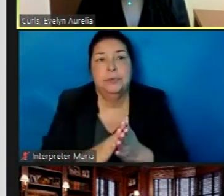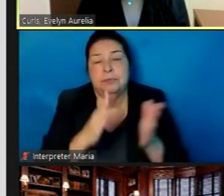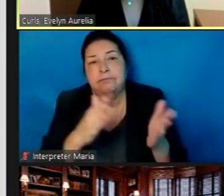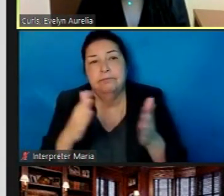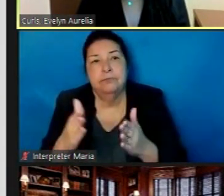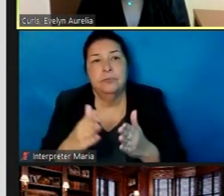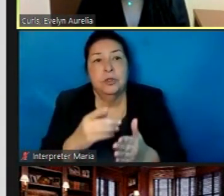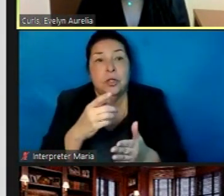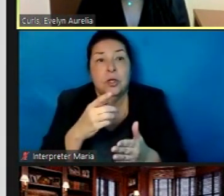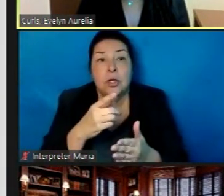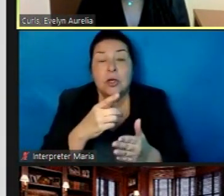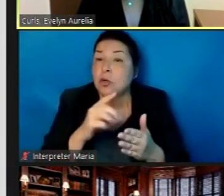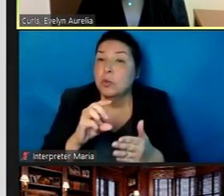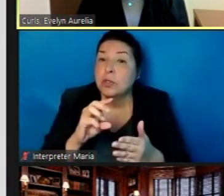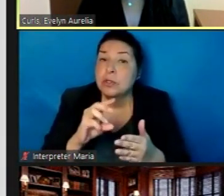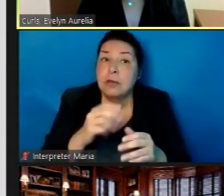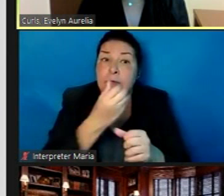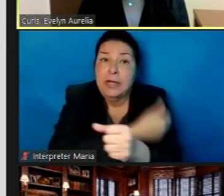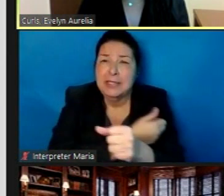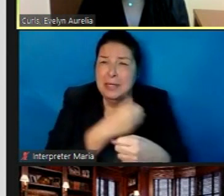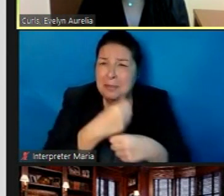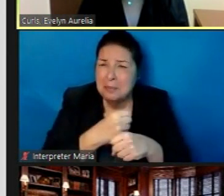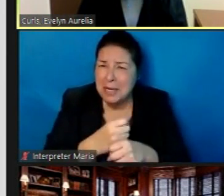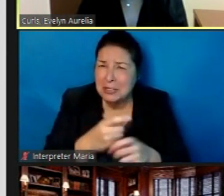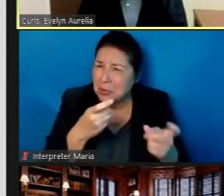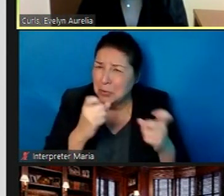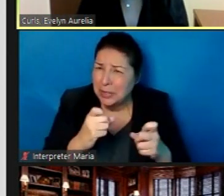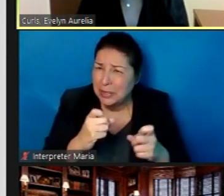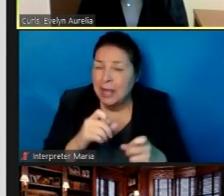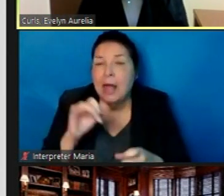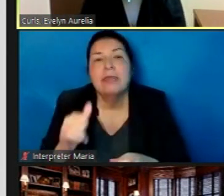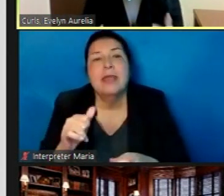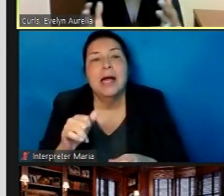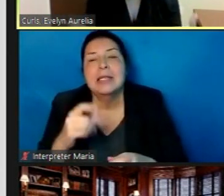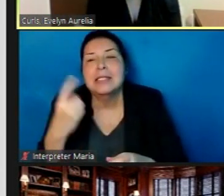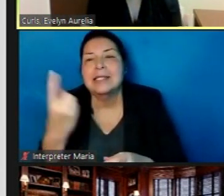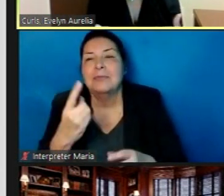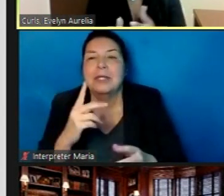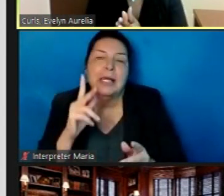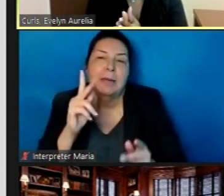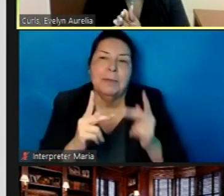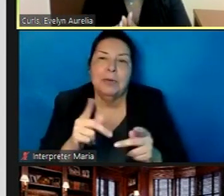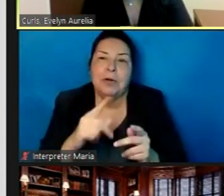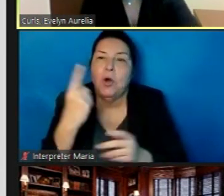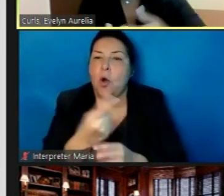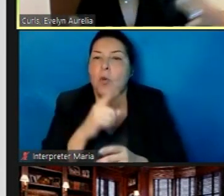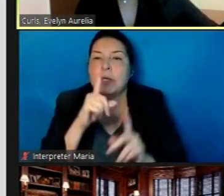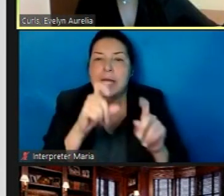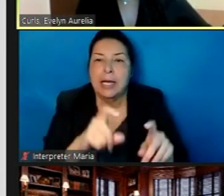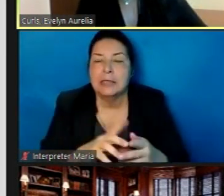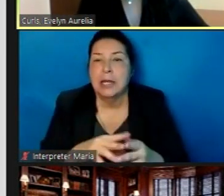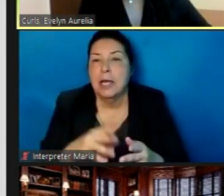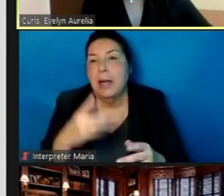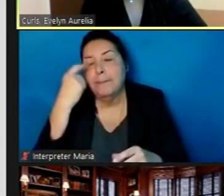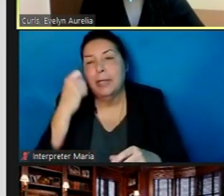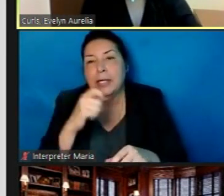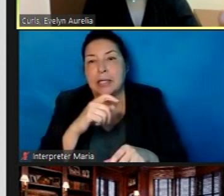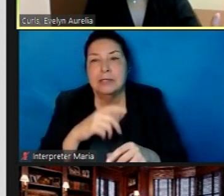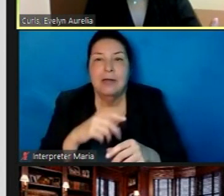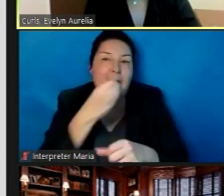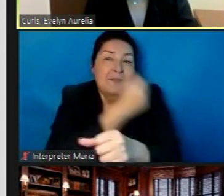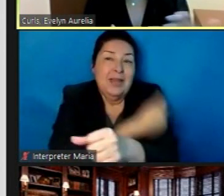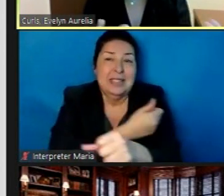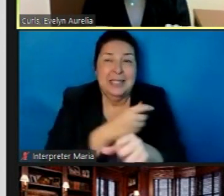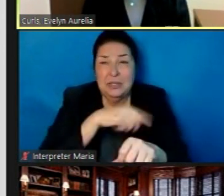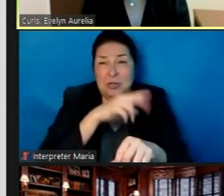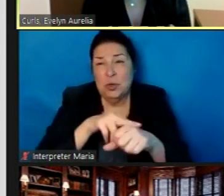Was the vaccine made too quickly? So this is a question that everyone is concerned about because usually vaccines have a timeline of 5 years at least before